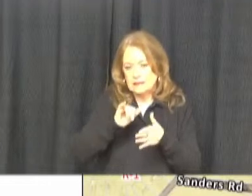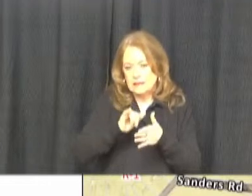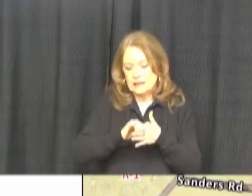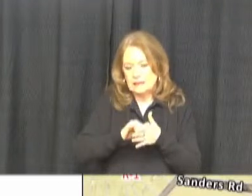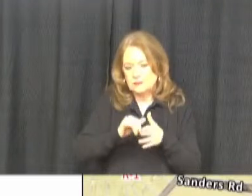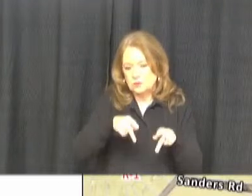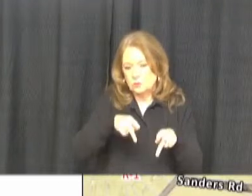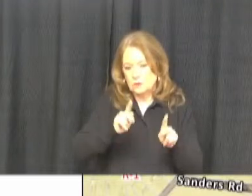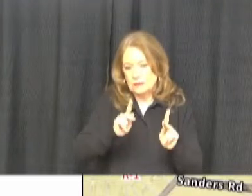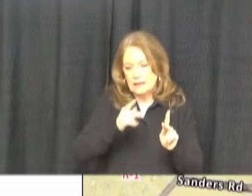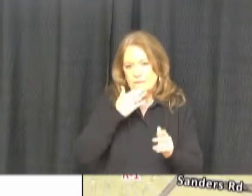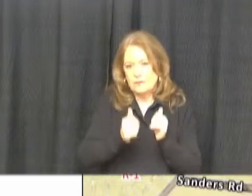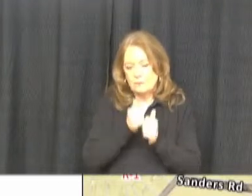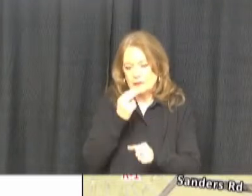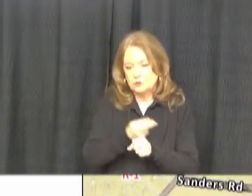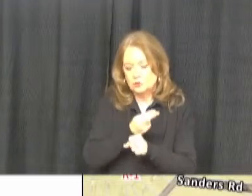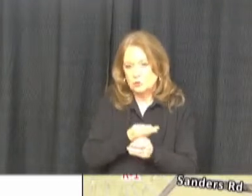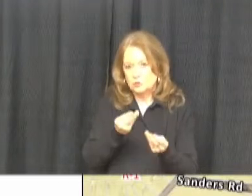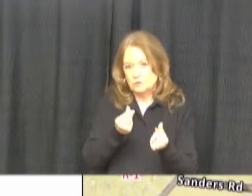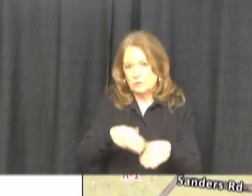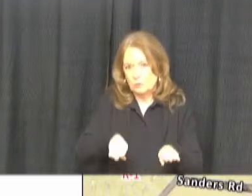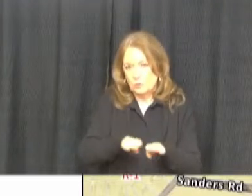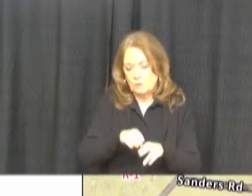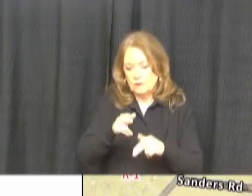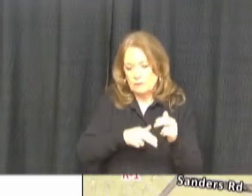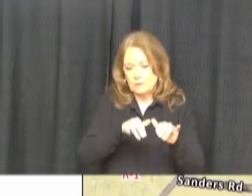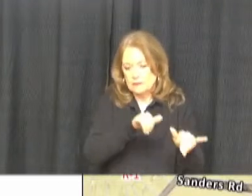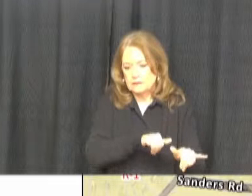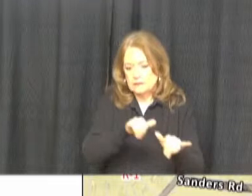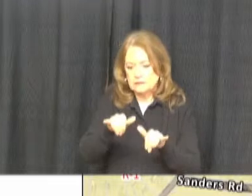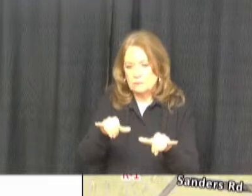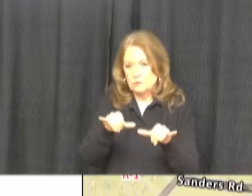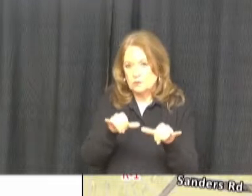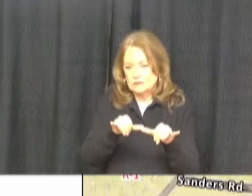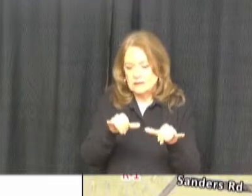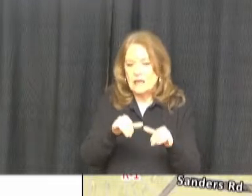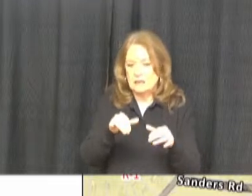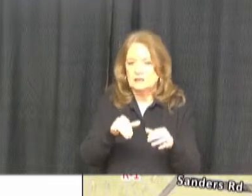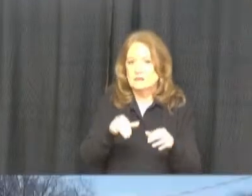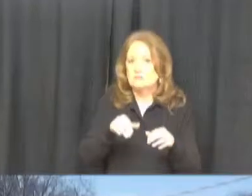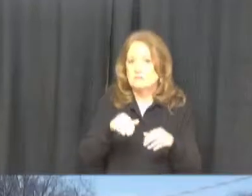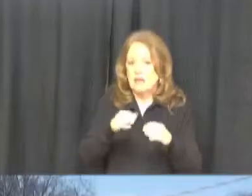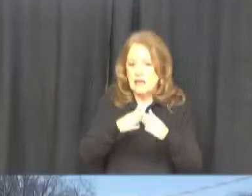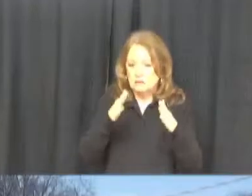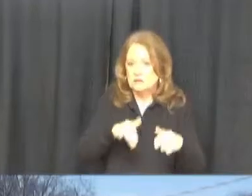to allow the best use of the property and build similar size houses to the surrounding neighborhood.